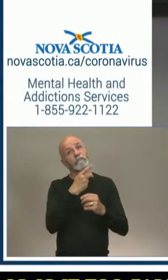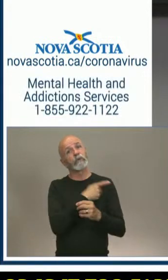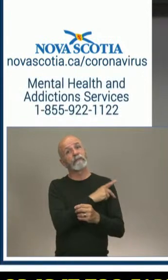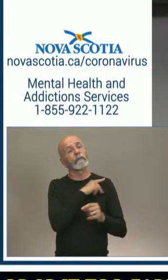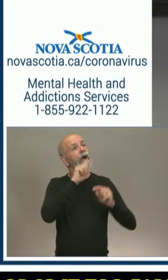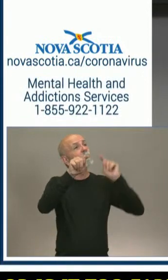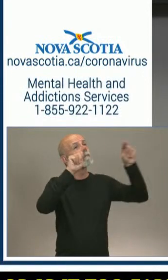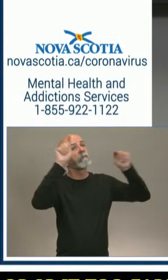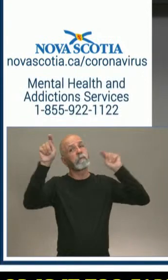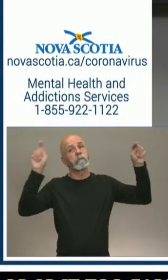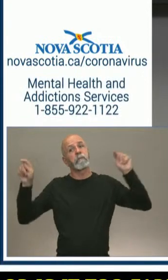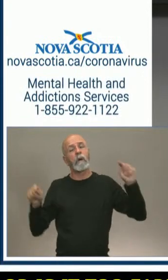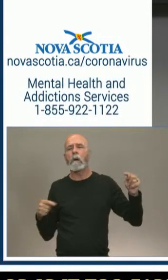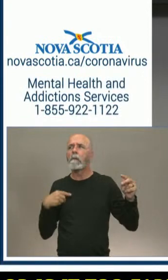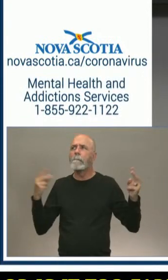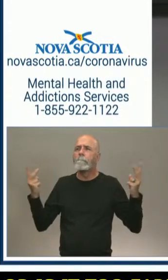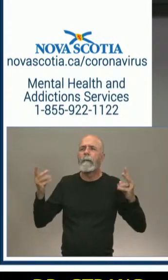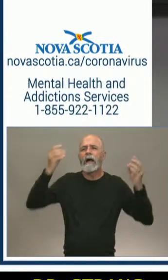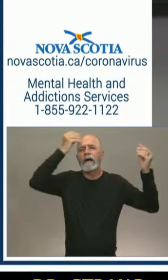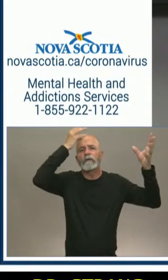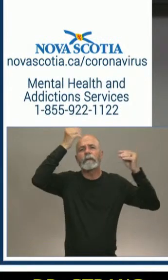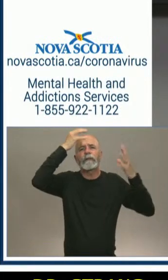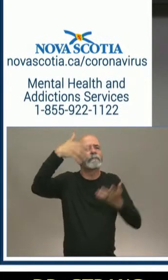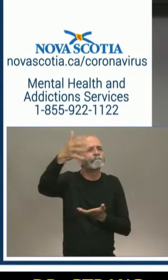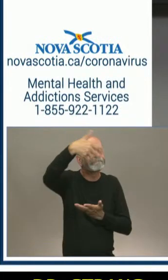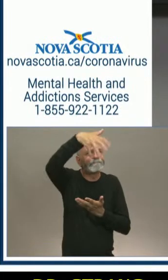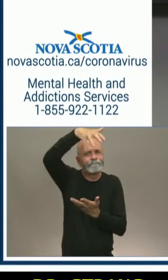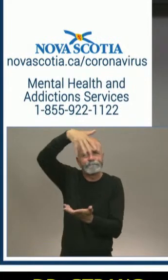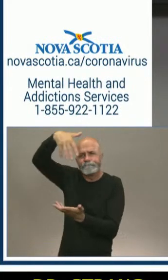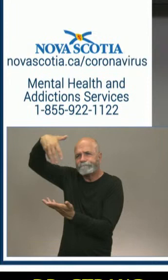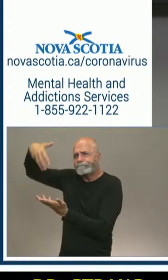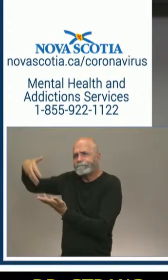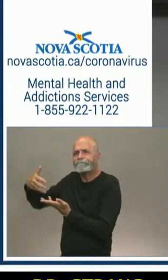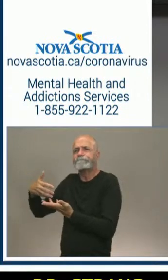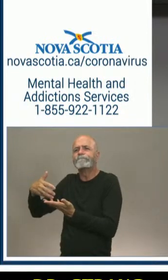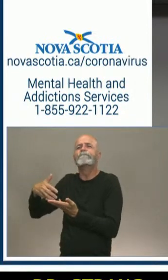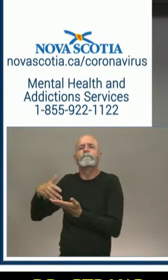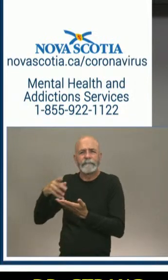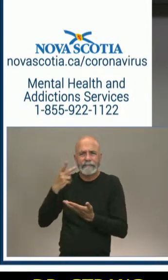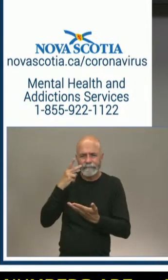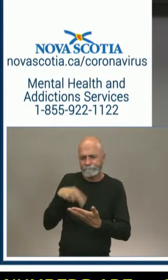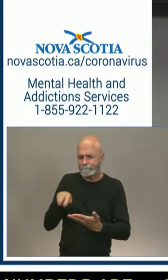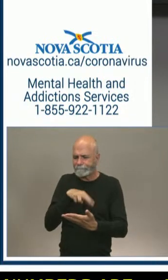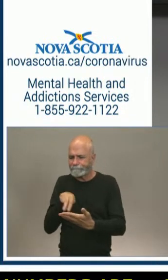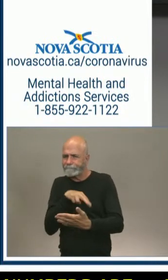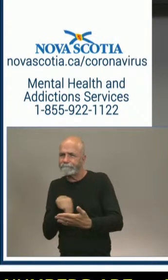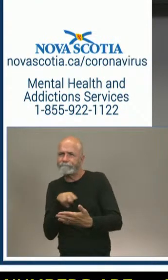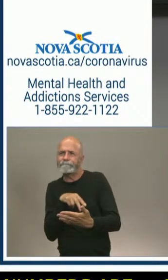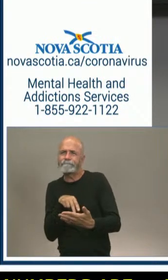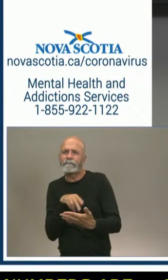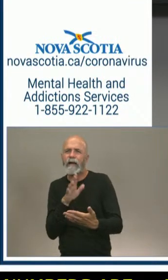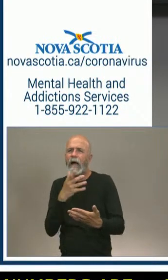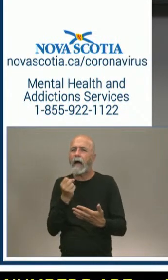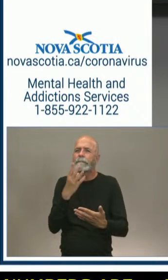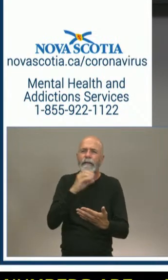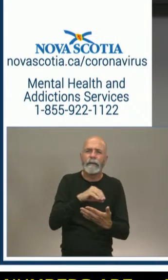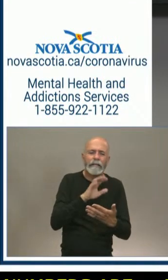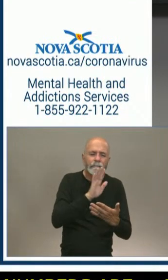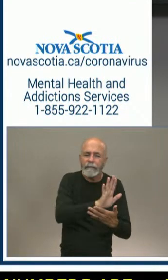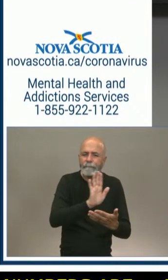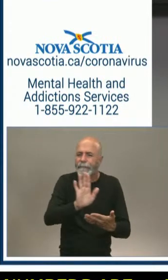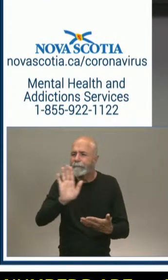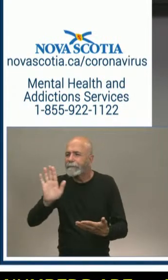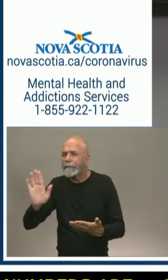It's been, we're starting to get enough numbers. We're there, as I said, having a small percentage